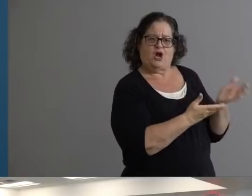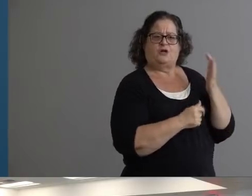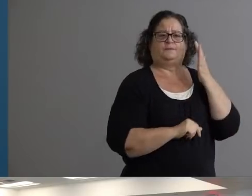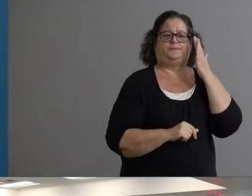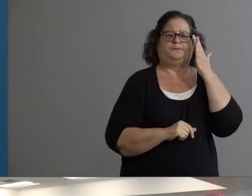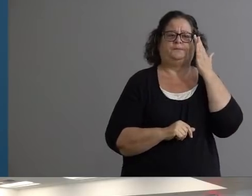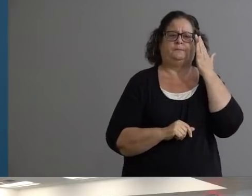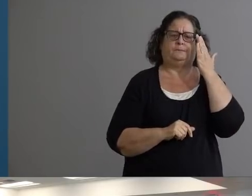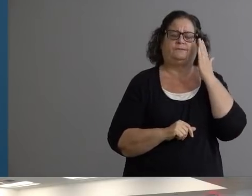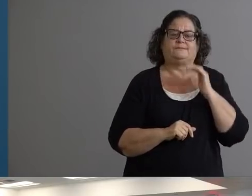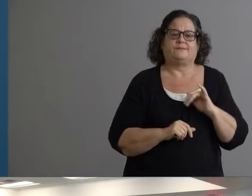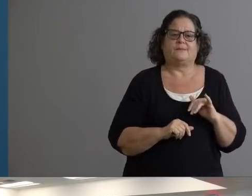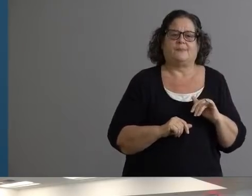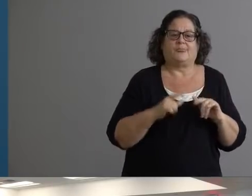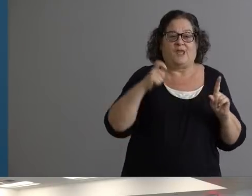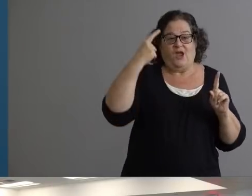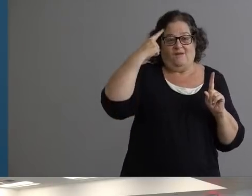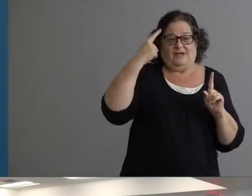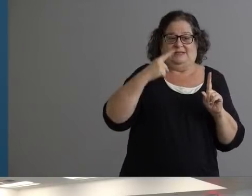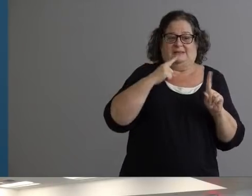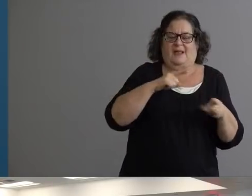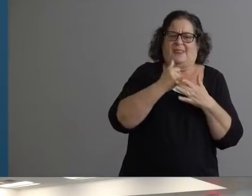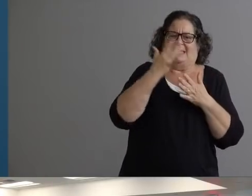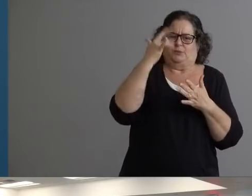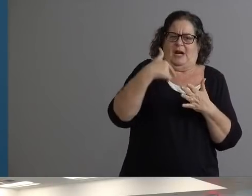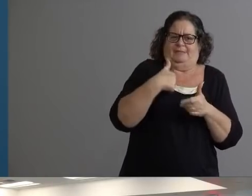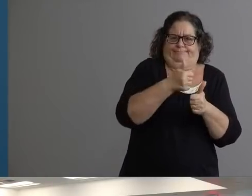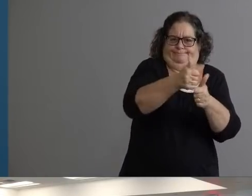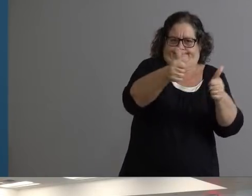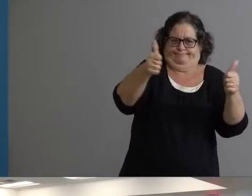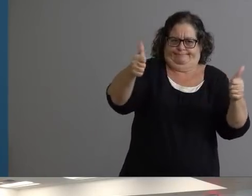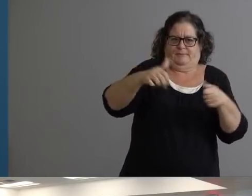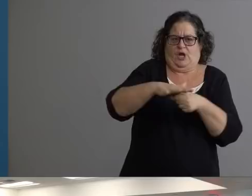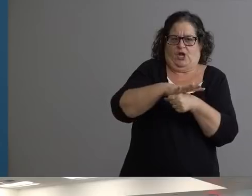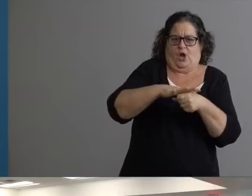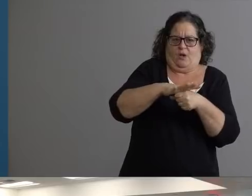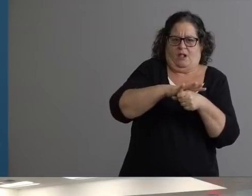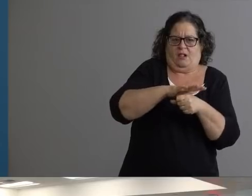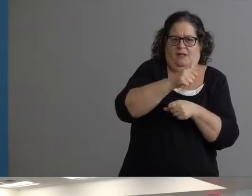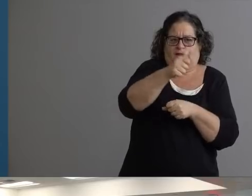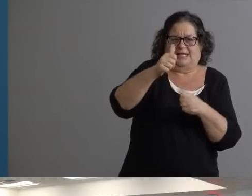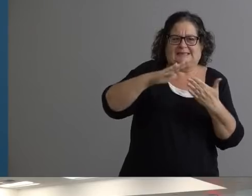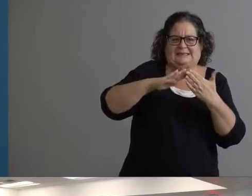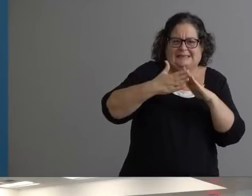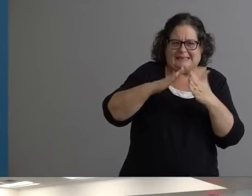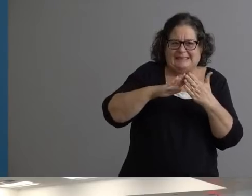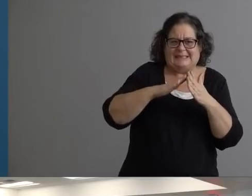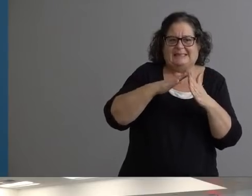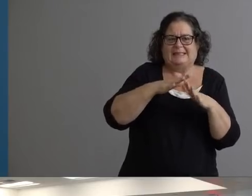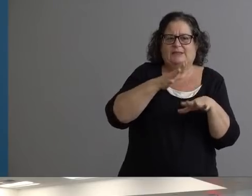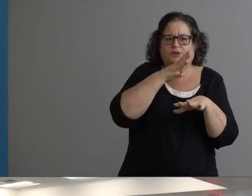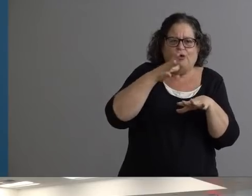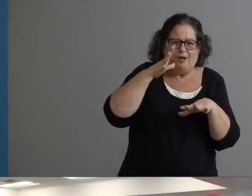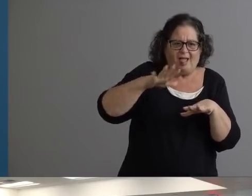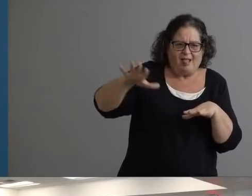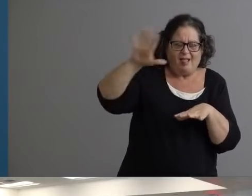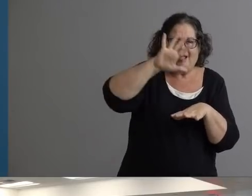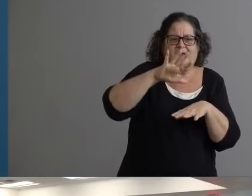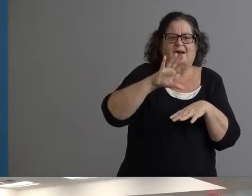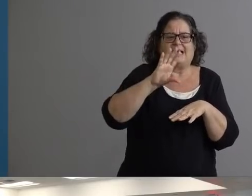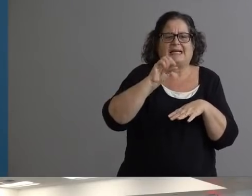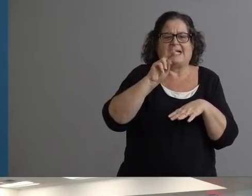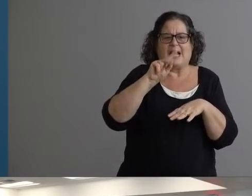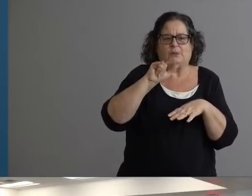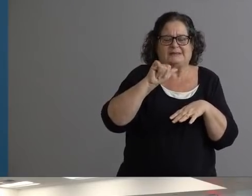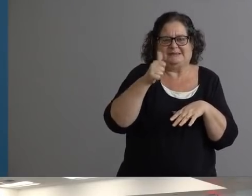best possible decision at the proper level where it will have the maximum amount of effectiveness. And